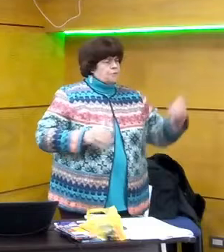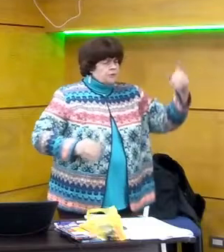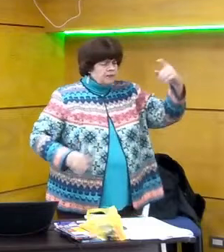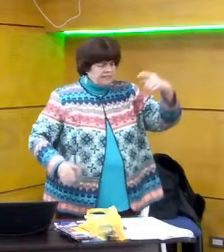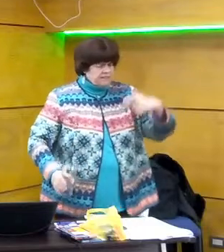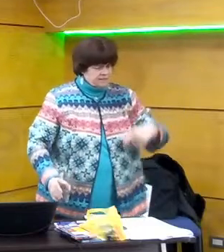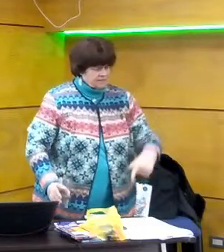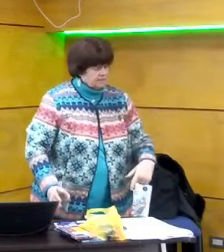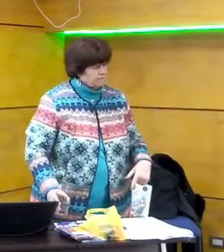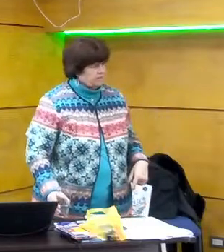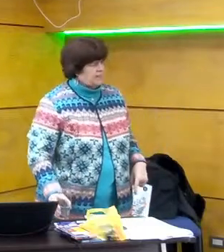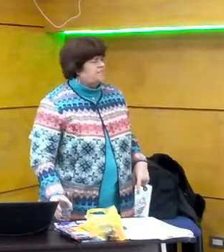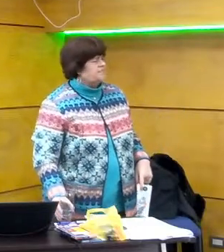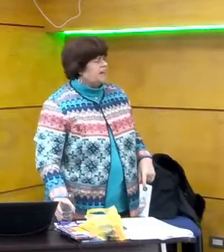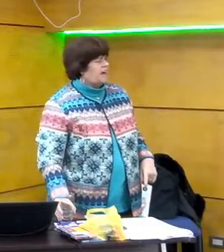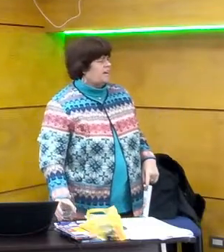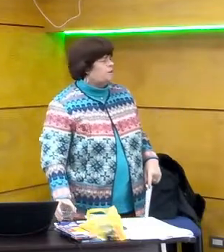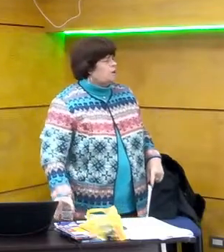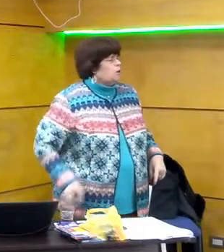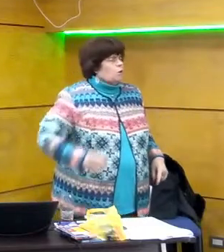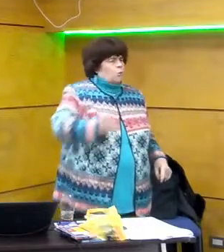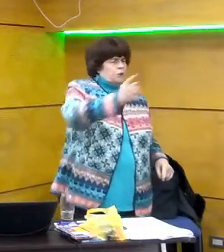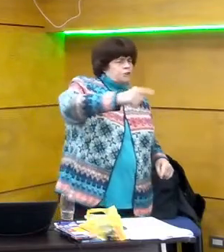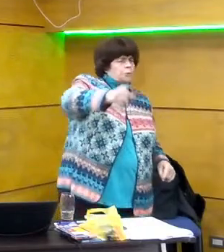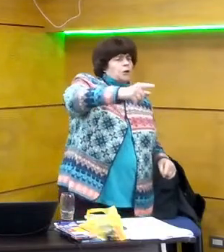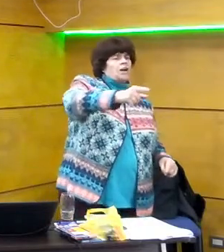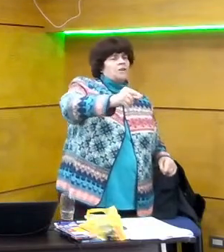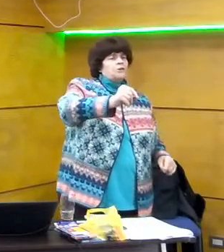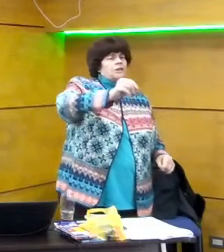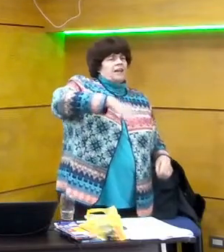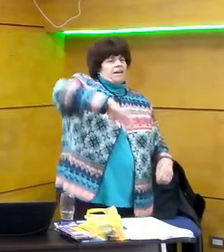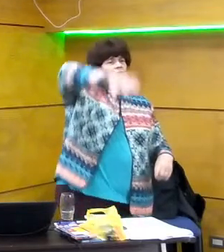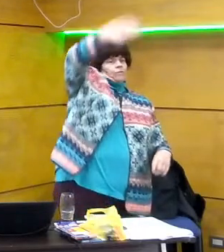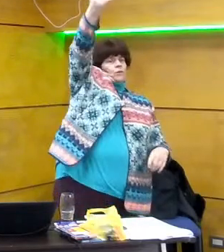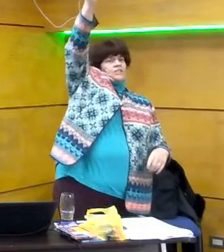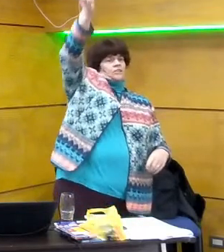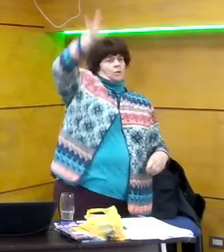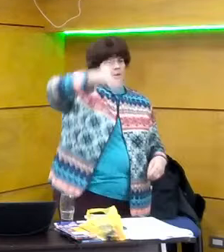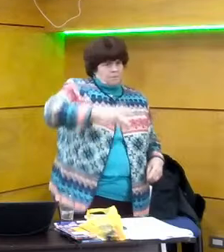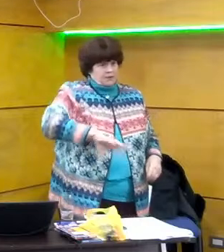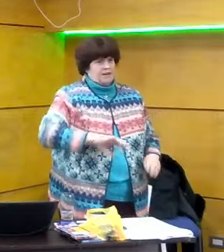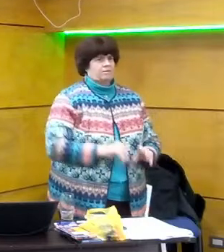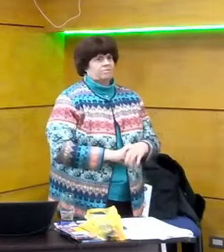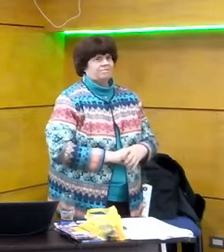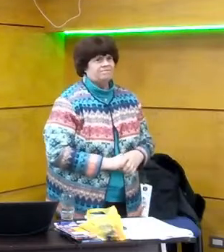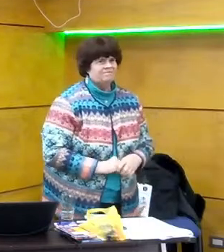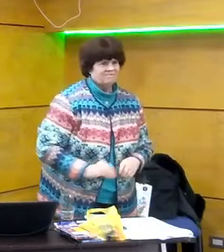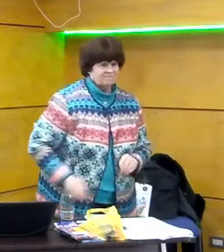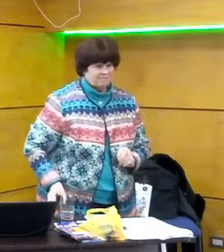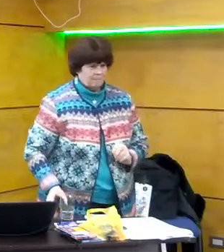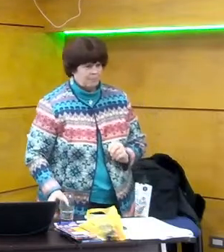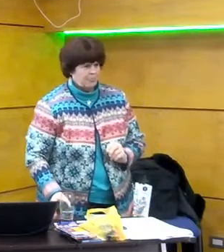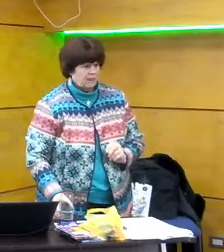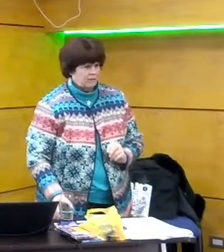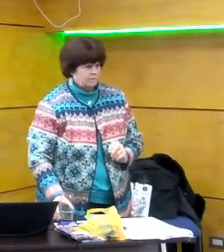Go through the list and decide which word are you going to have your voice go up or down.